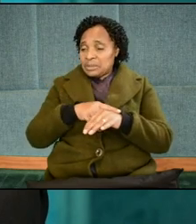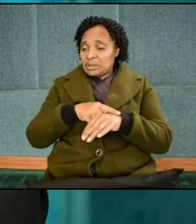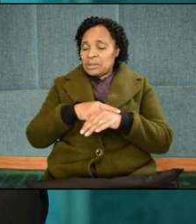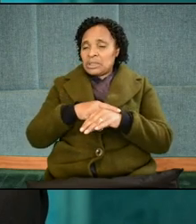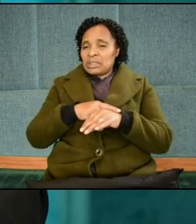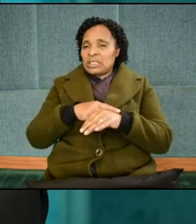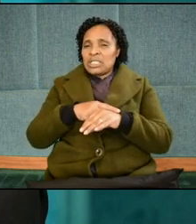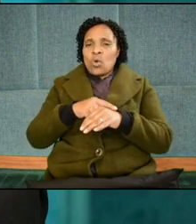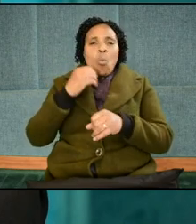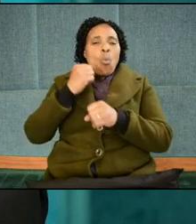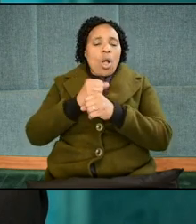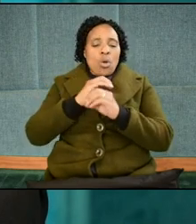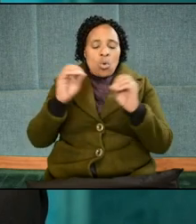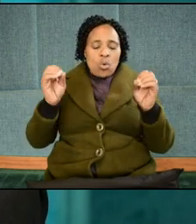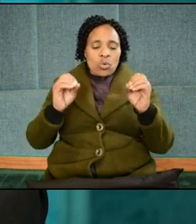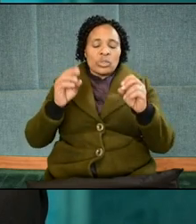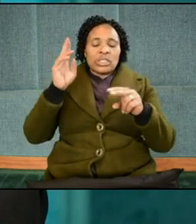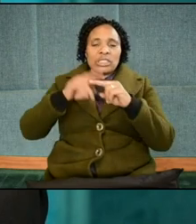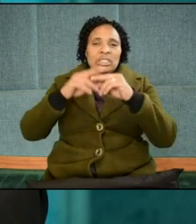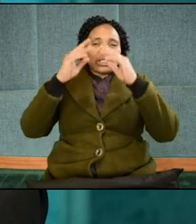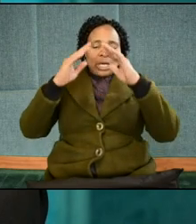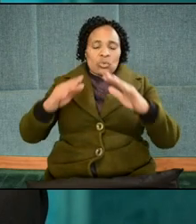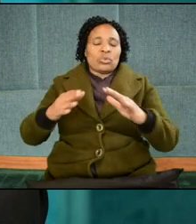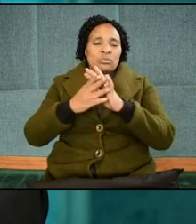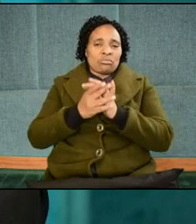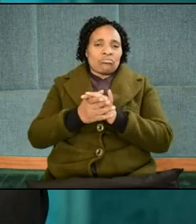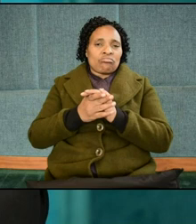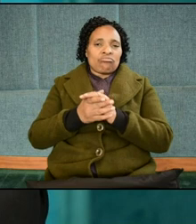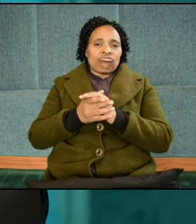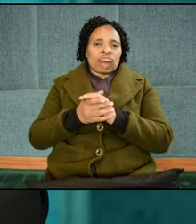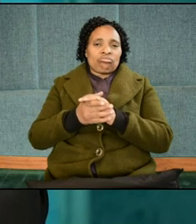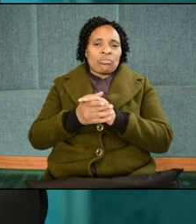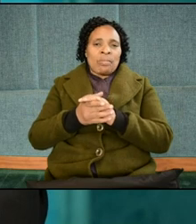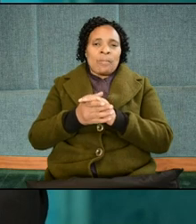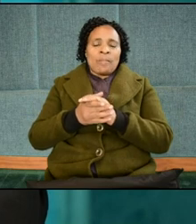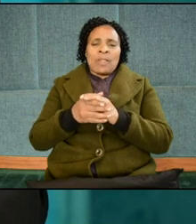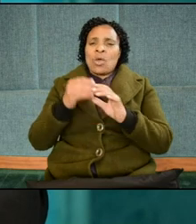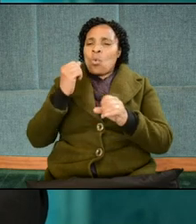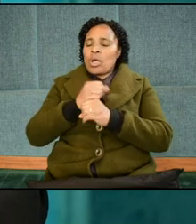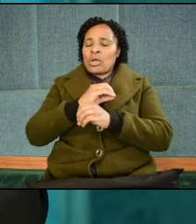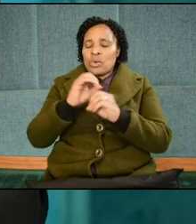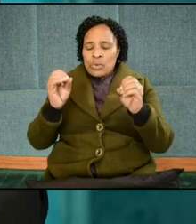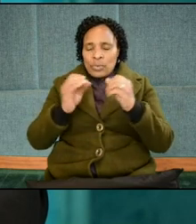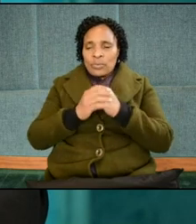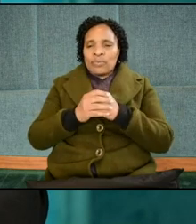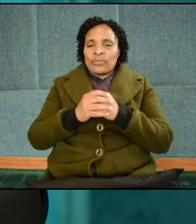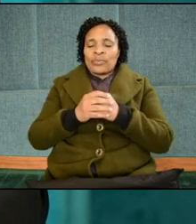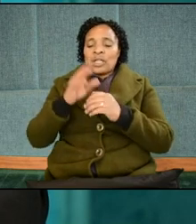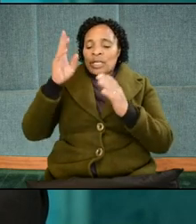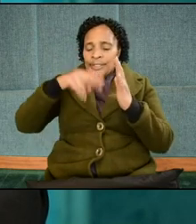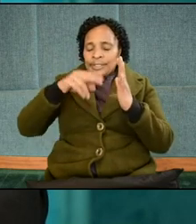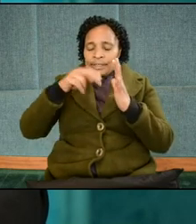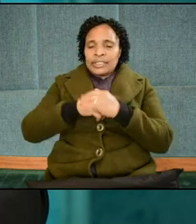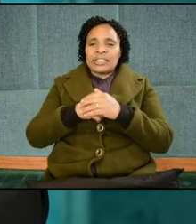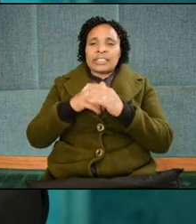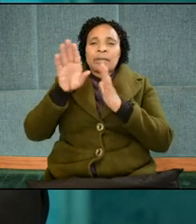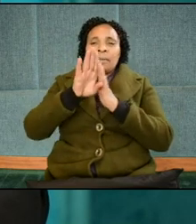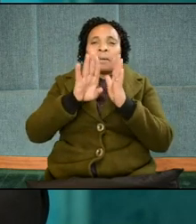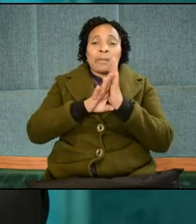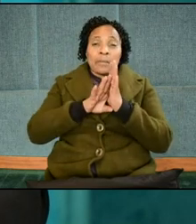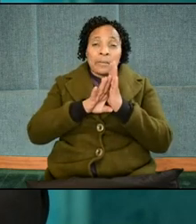if he's not at work, if he's sitting in the house and not working, he's reading the